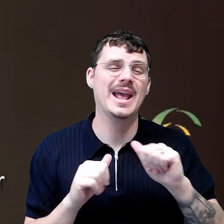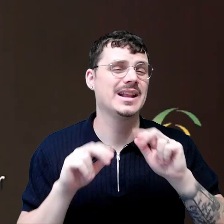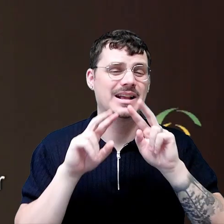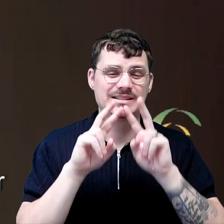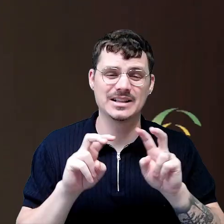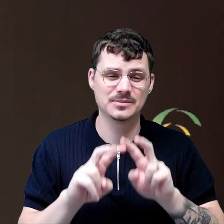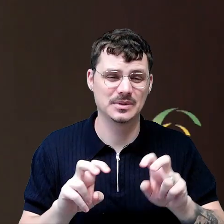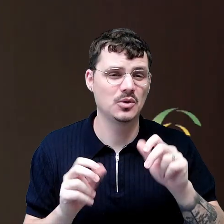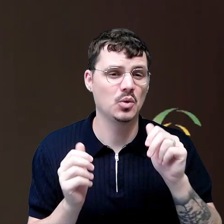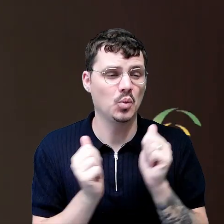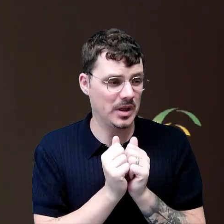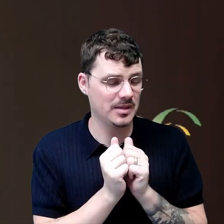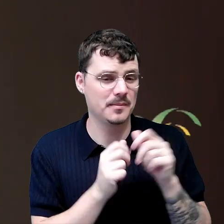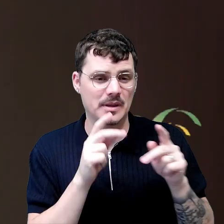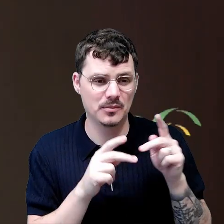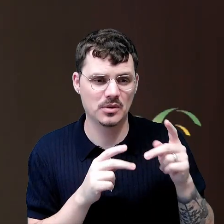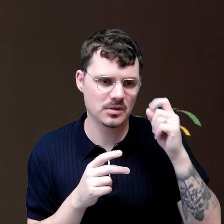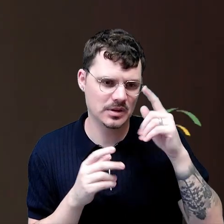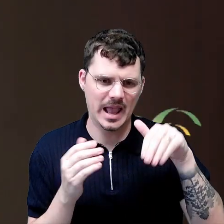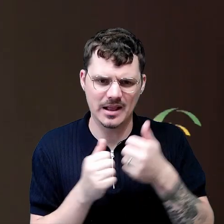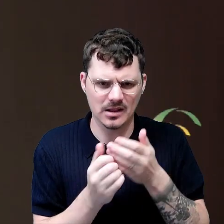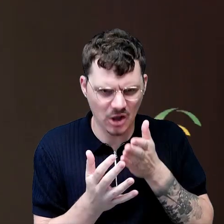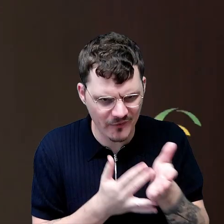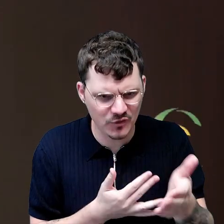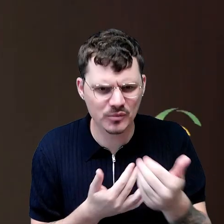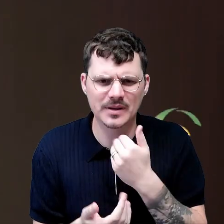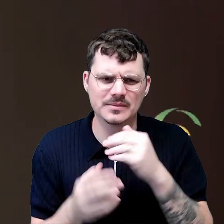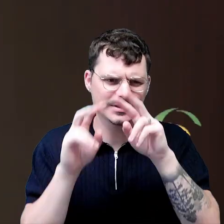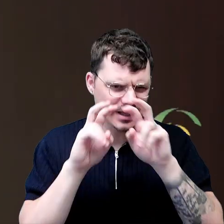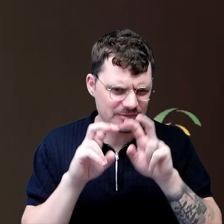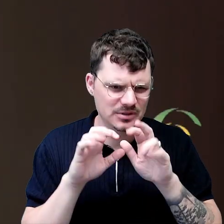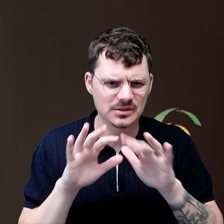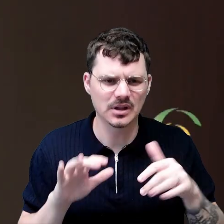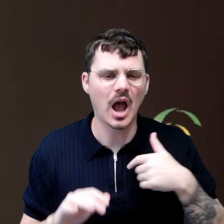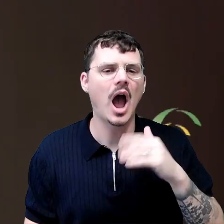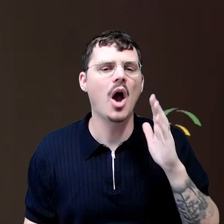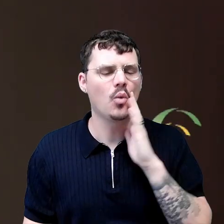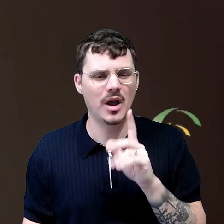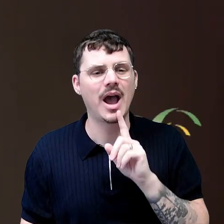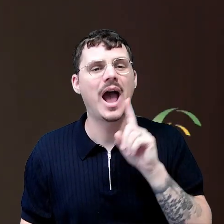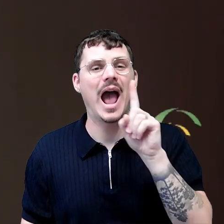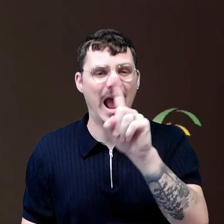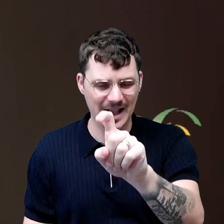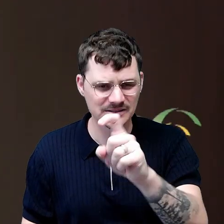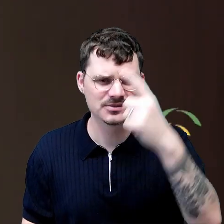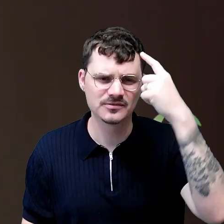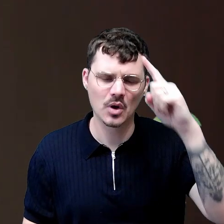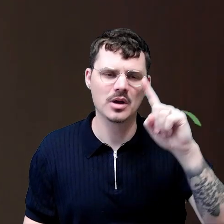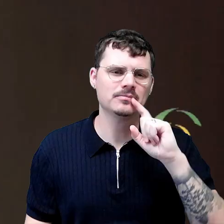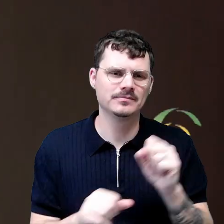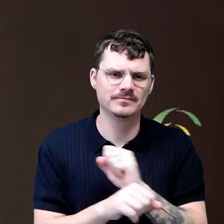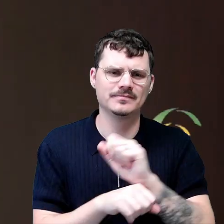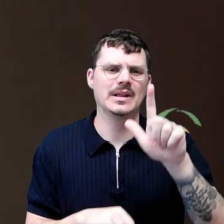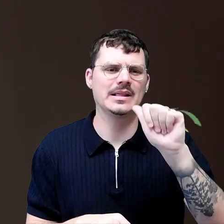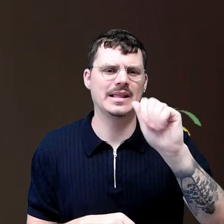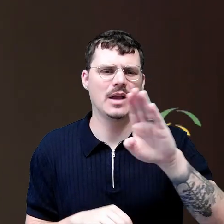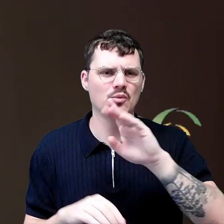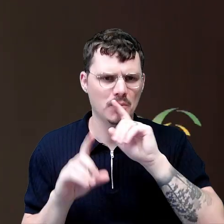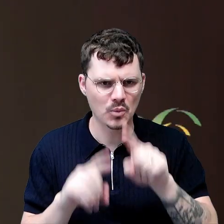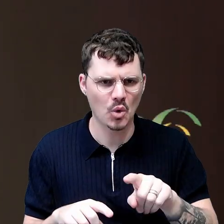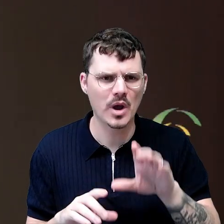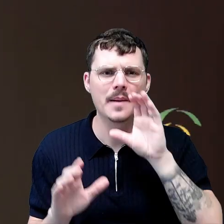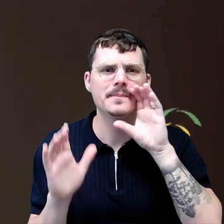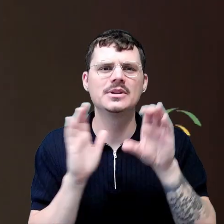assessments together for people, comprehensive assessments and such, I will be asking for the actual lab reports and the